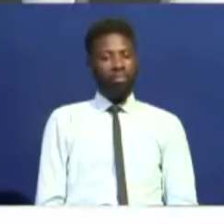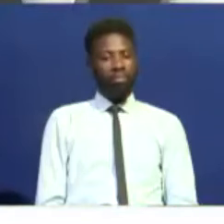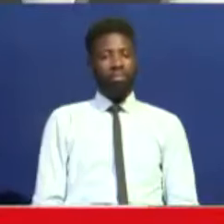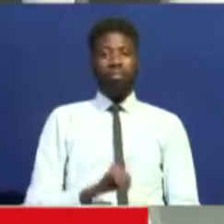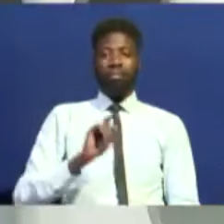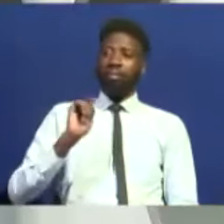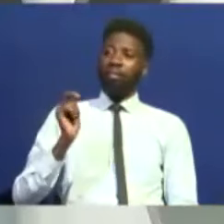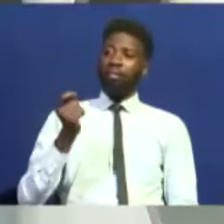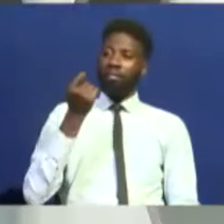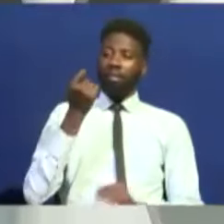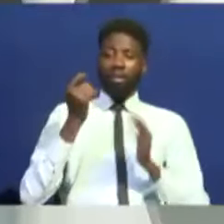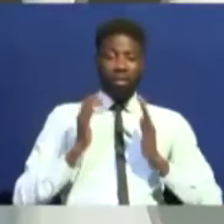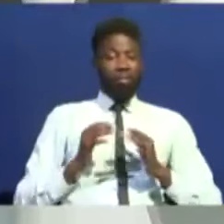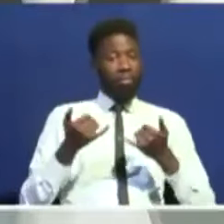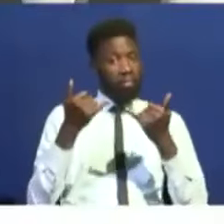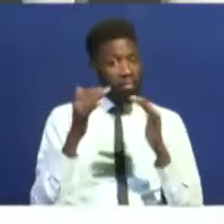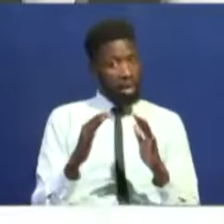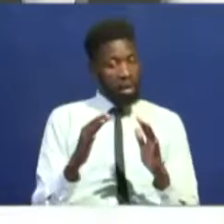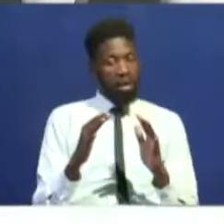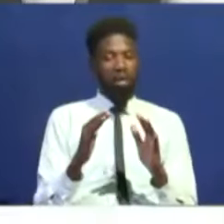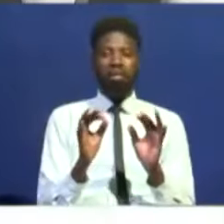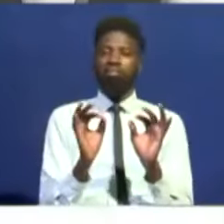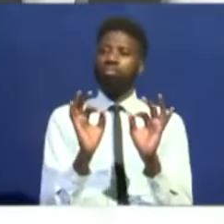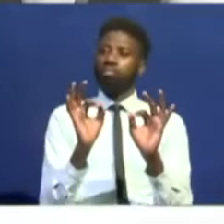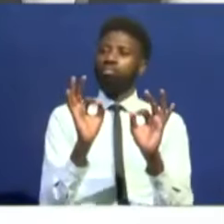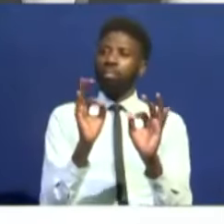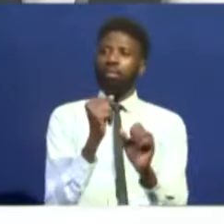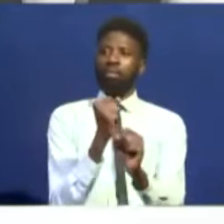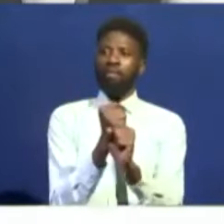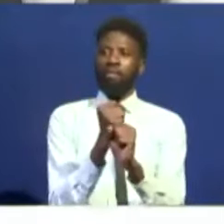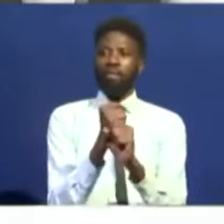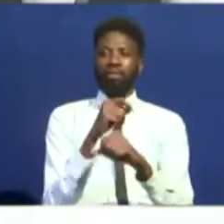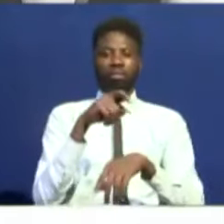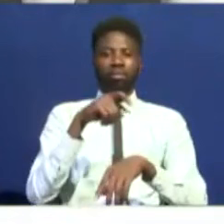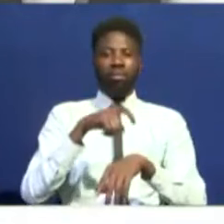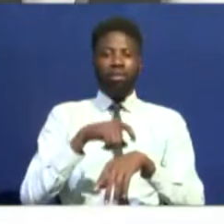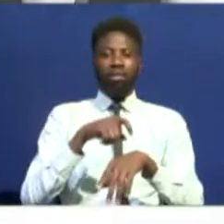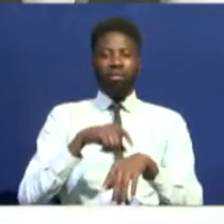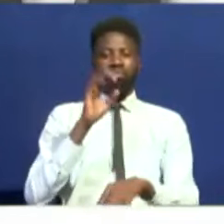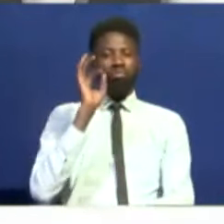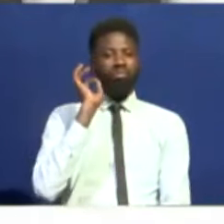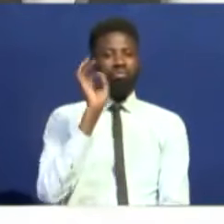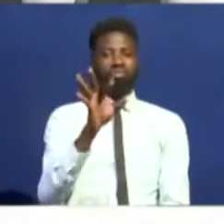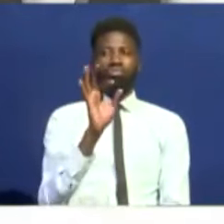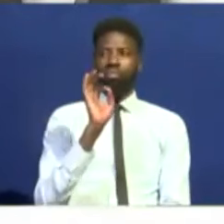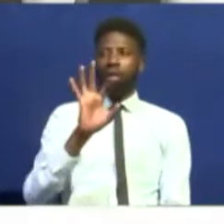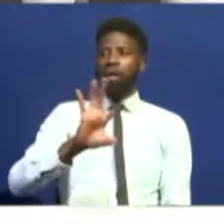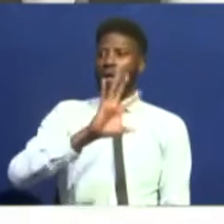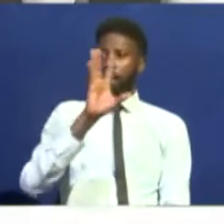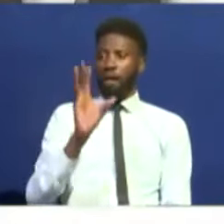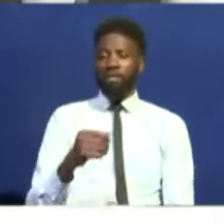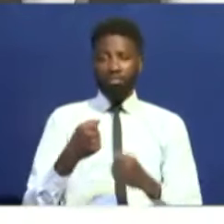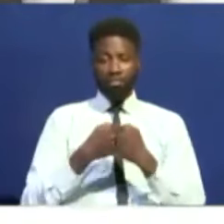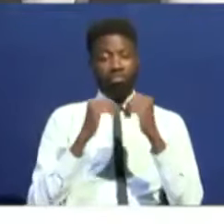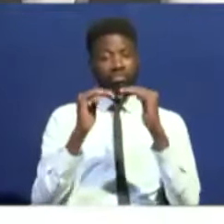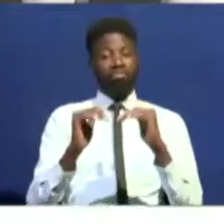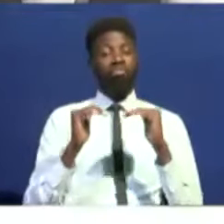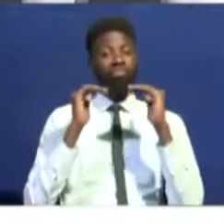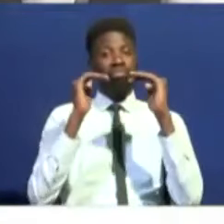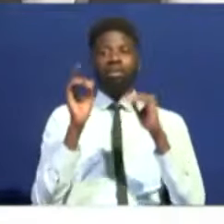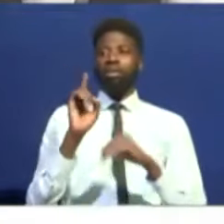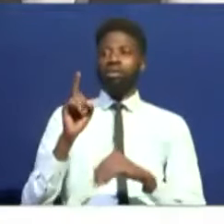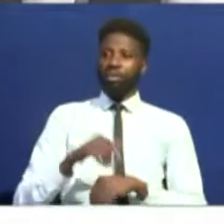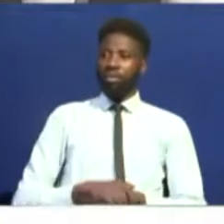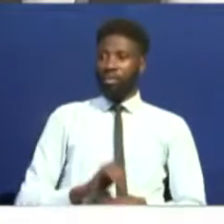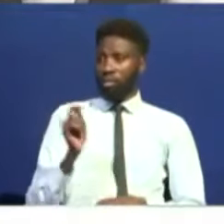Now, Kenyan players put up an impressive showing as the Professional Darts Corporation Africa World Qualifiers entered the penultimate round in Nairobi. Kenya